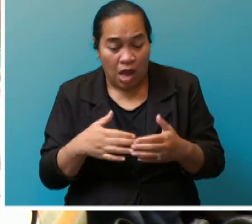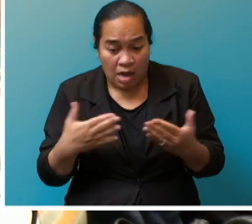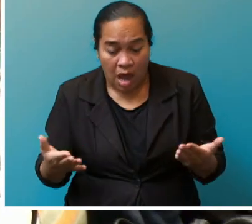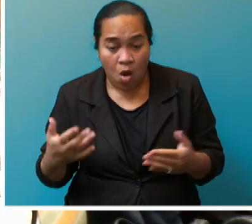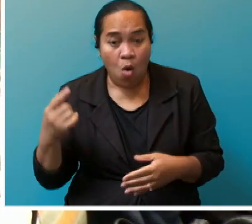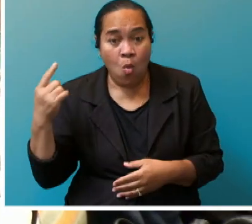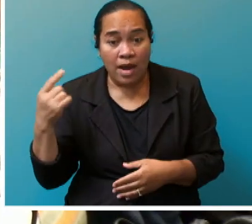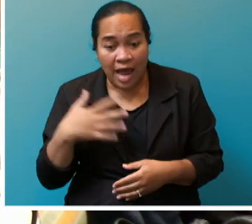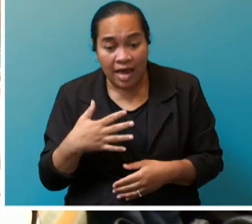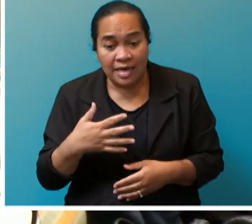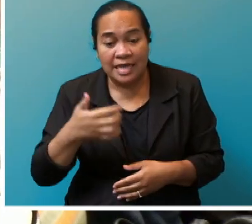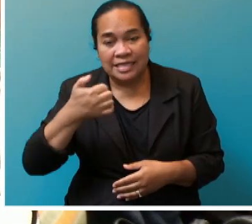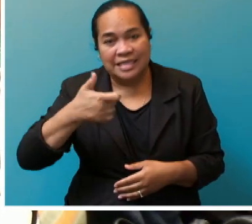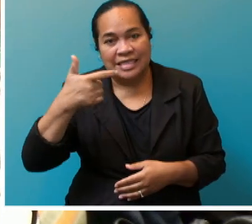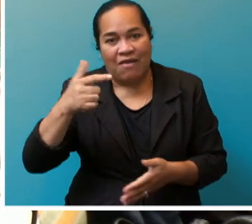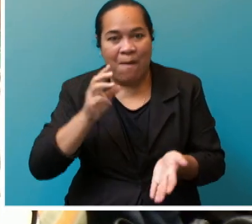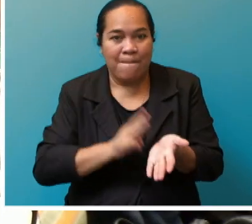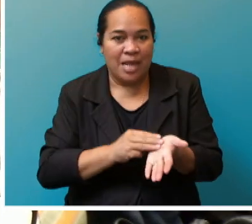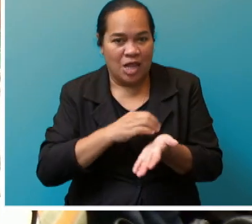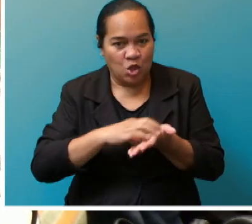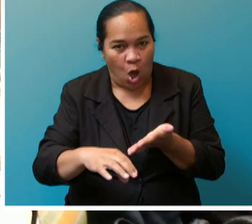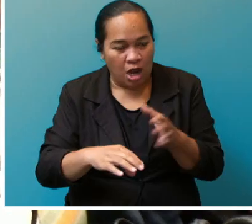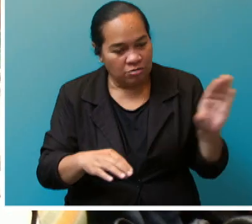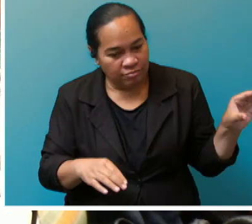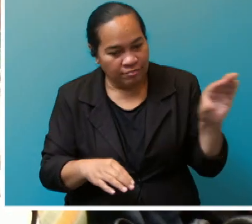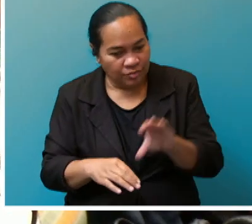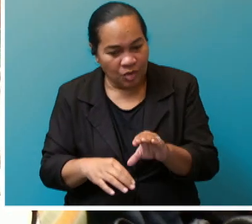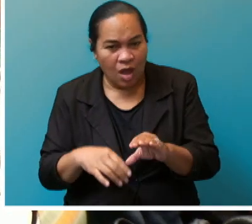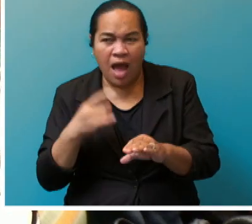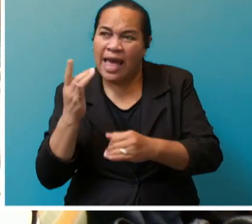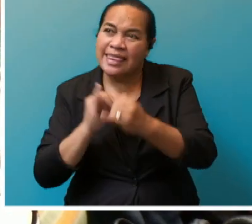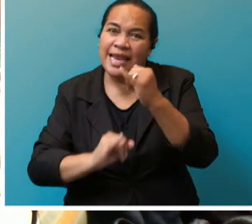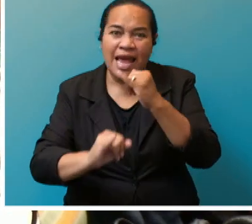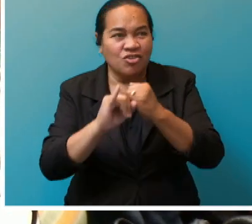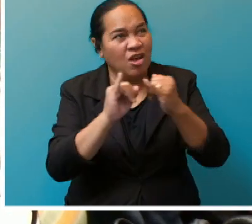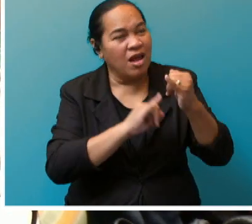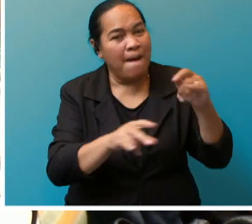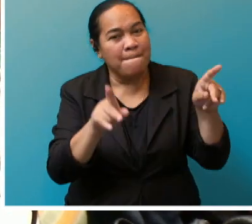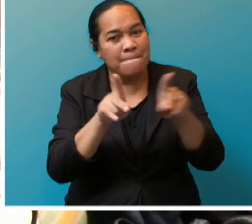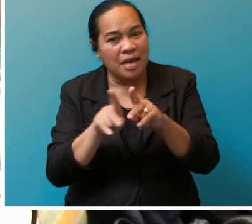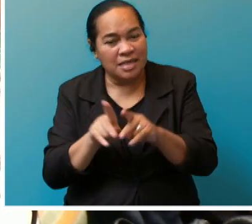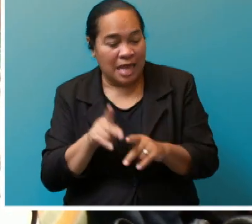167 million US has been pledged by international partners and Pacific Island